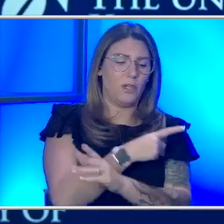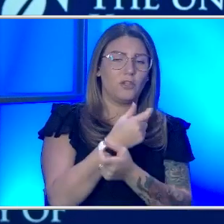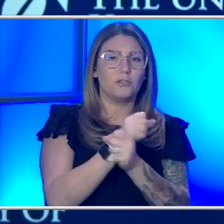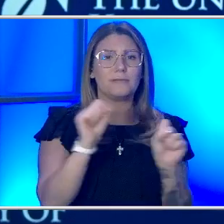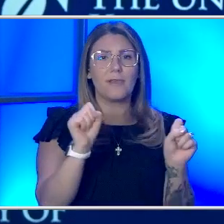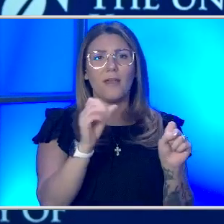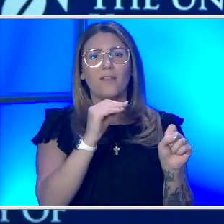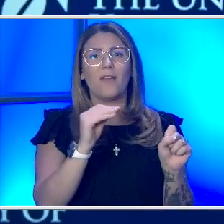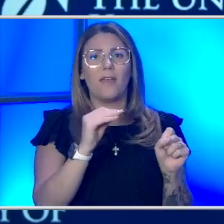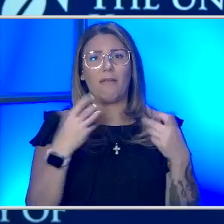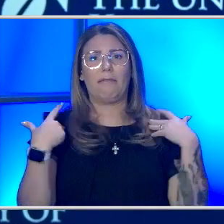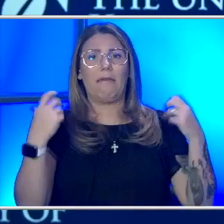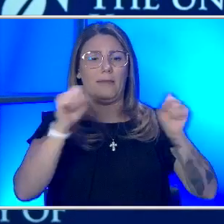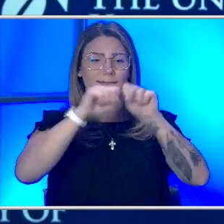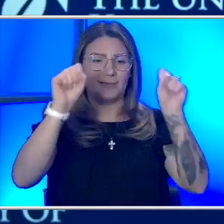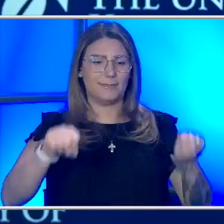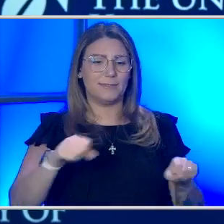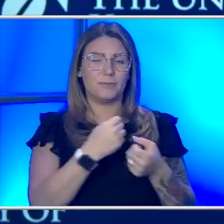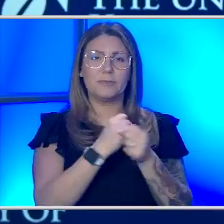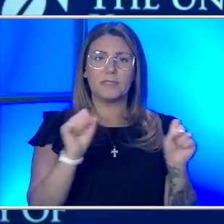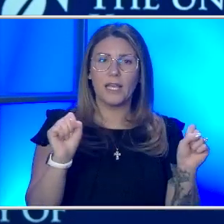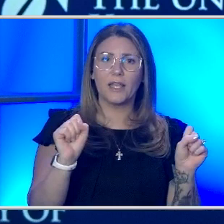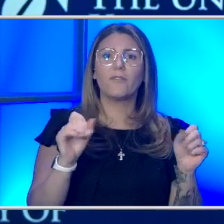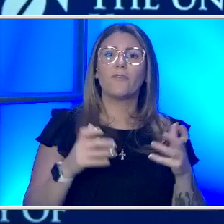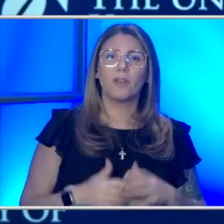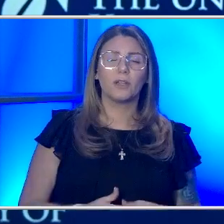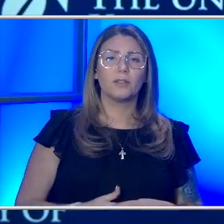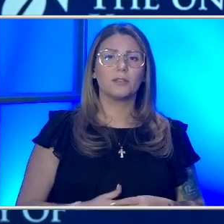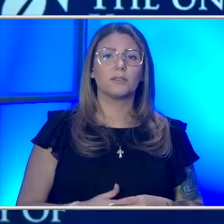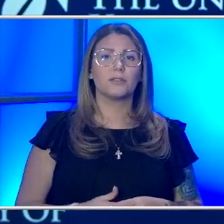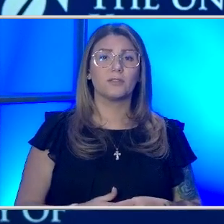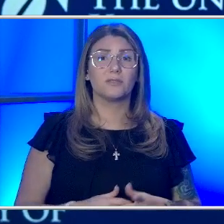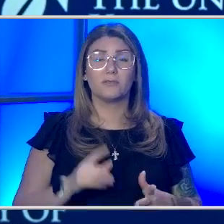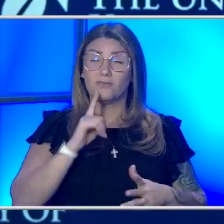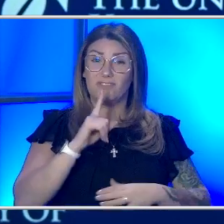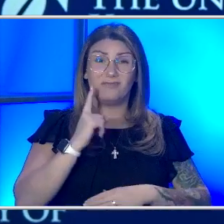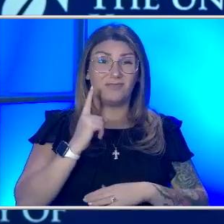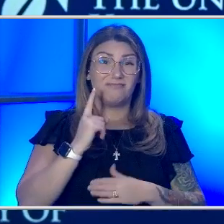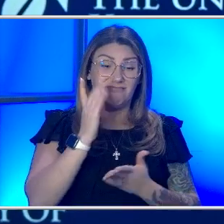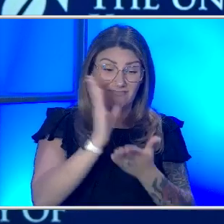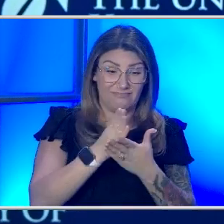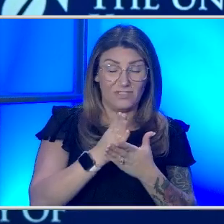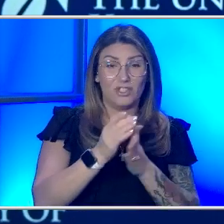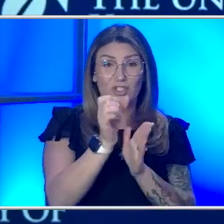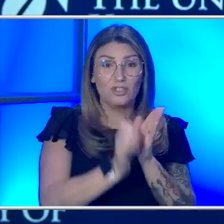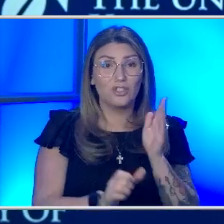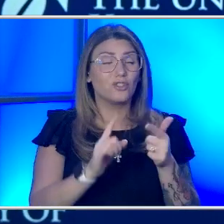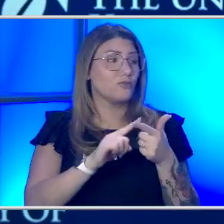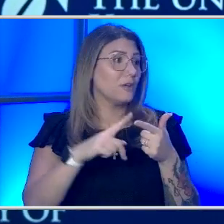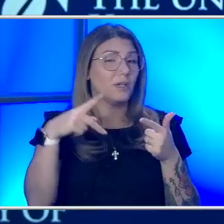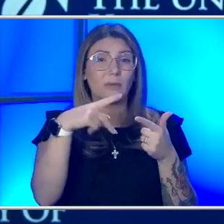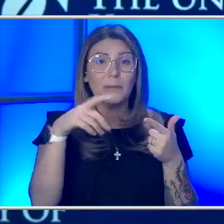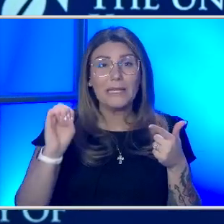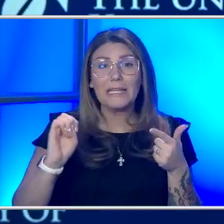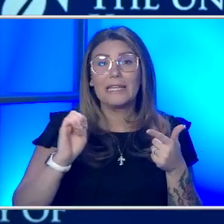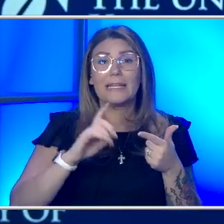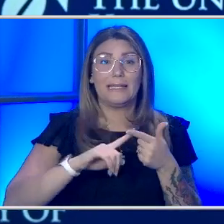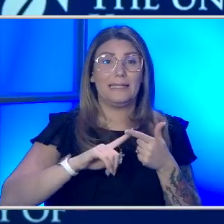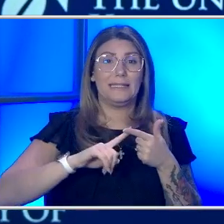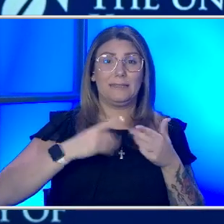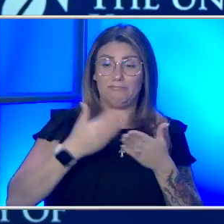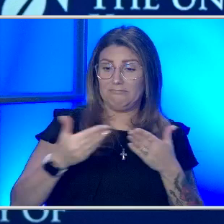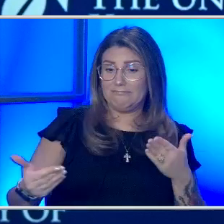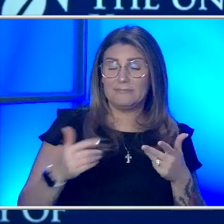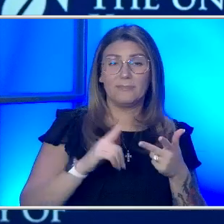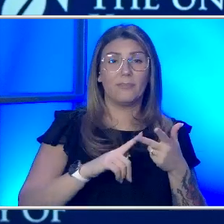safe. And that consisted initially of shutting down surgeries and getting PPE, in the correct situation,